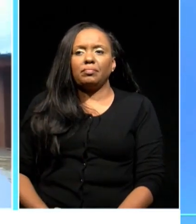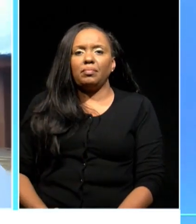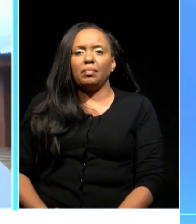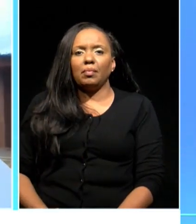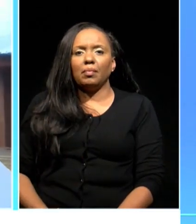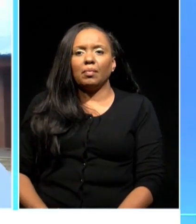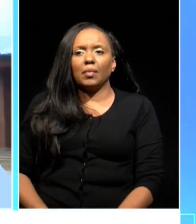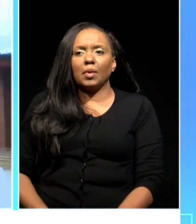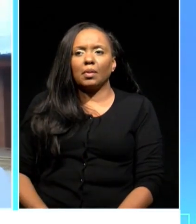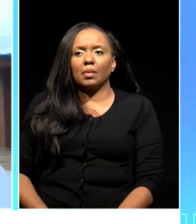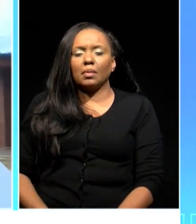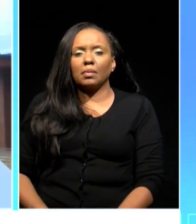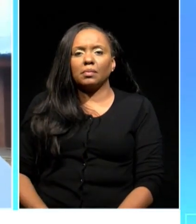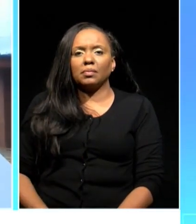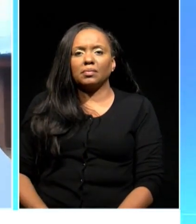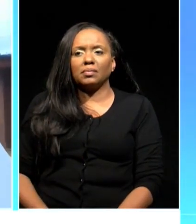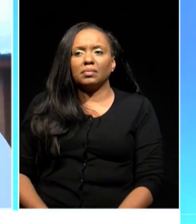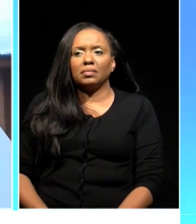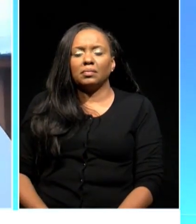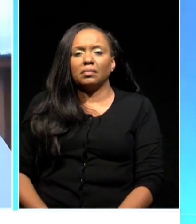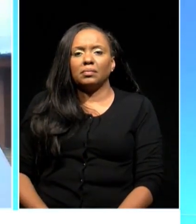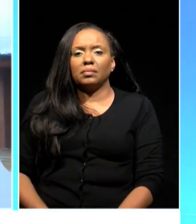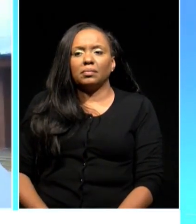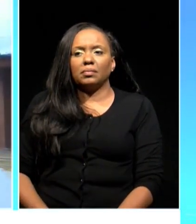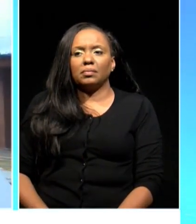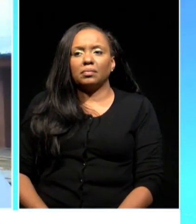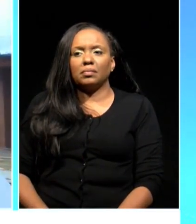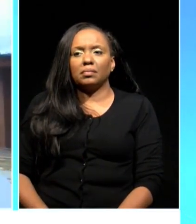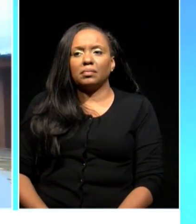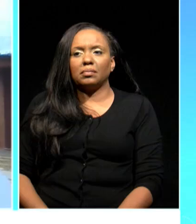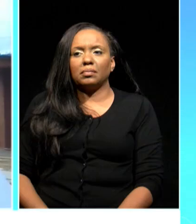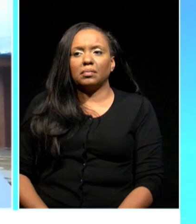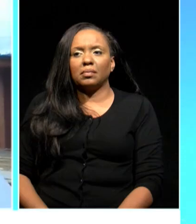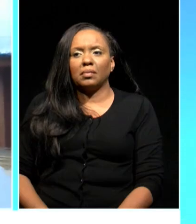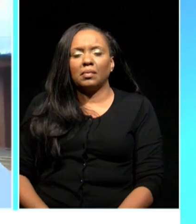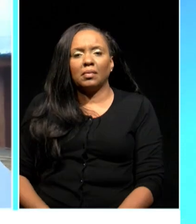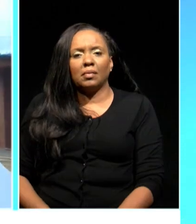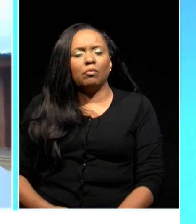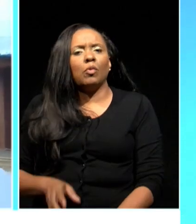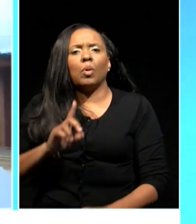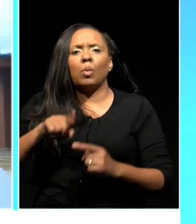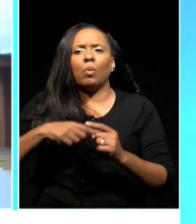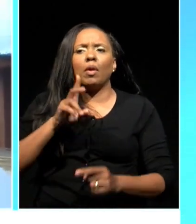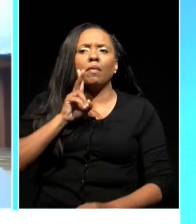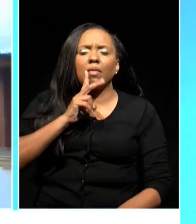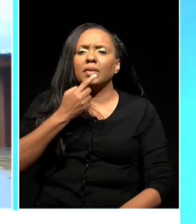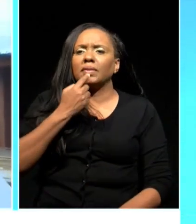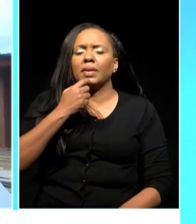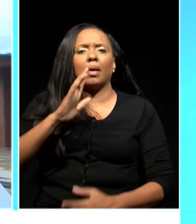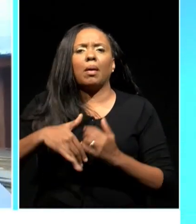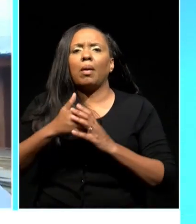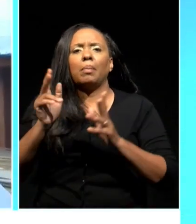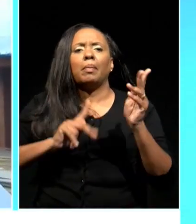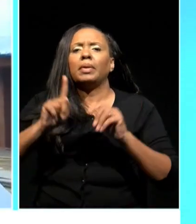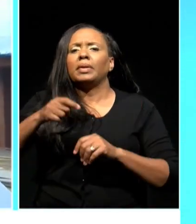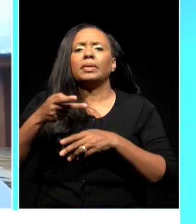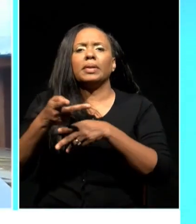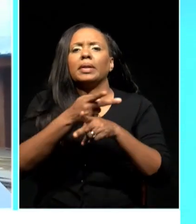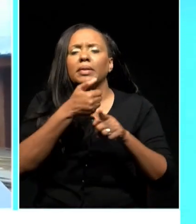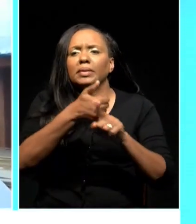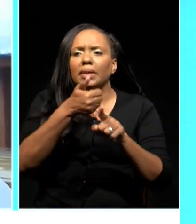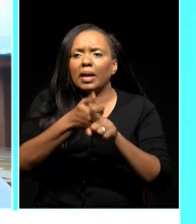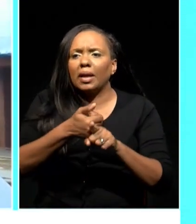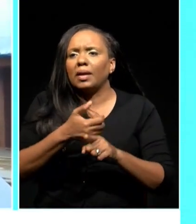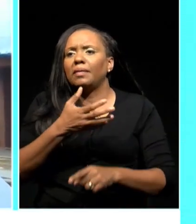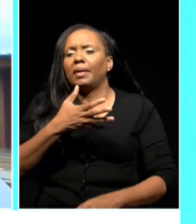her asking everybody that everybody should take care of themselves, and she doesn't have to be helping everybody and so on. That